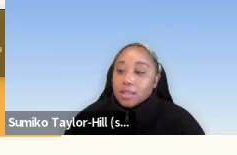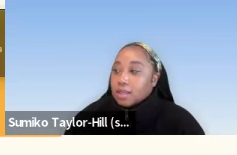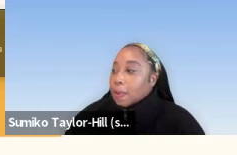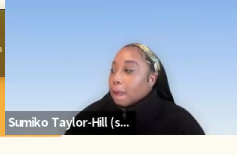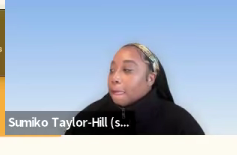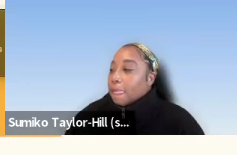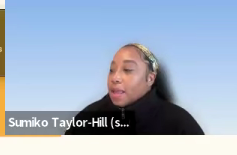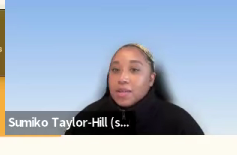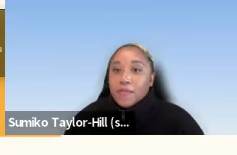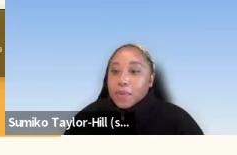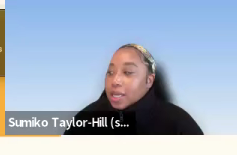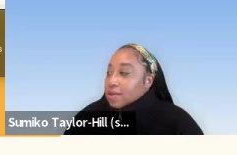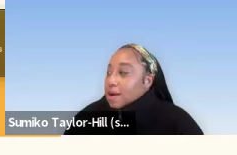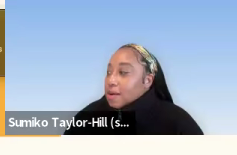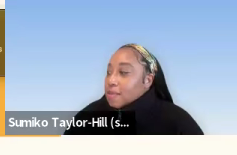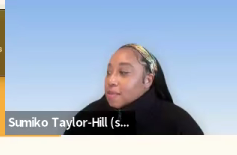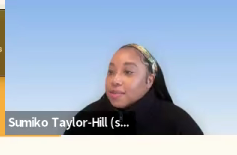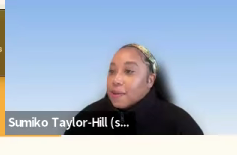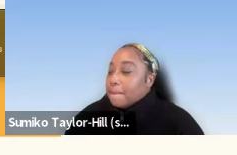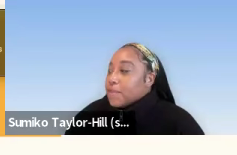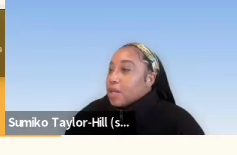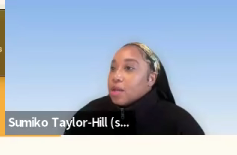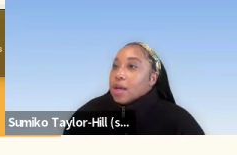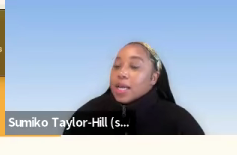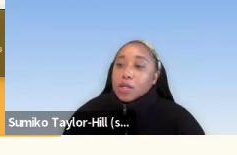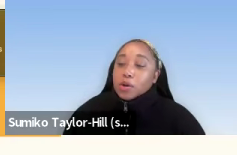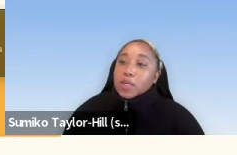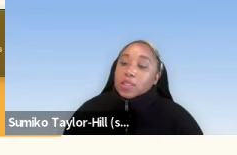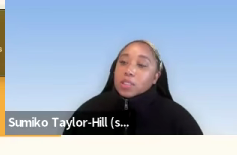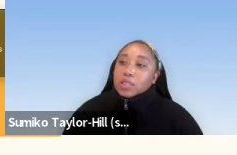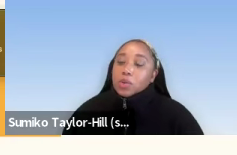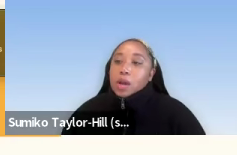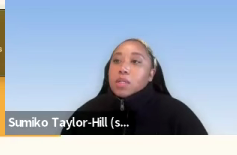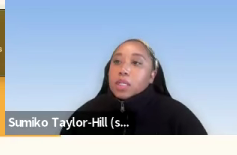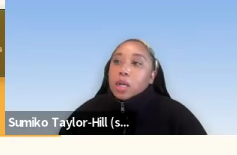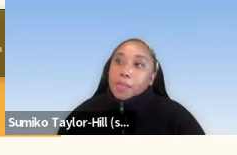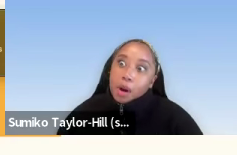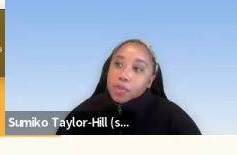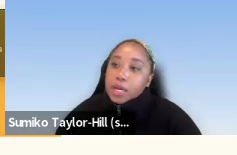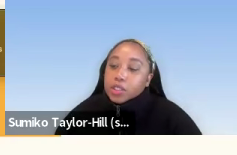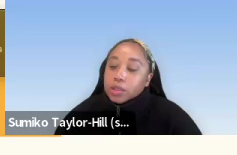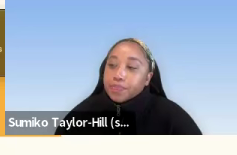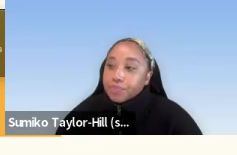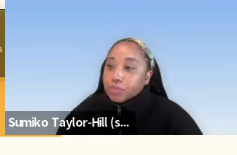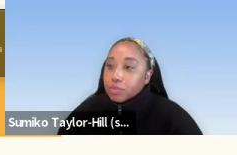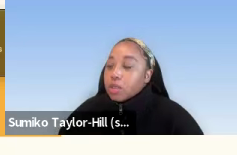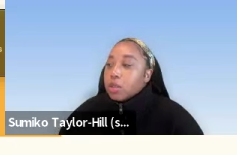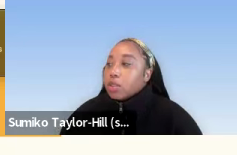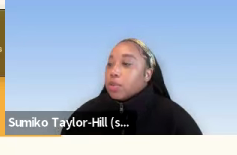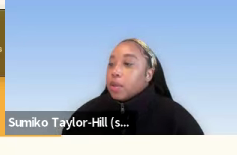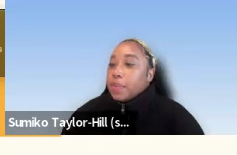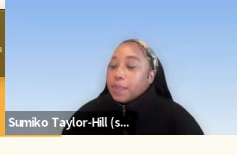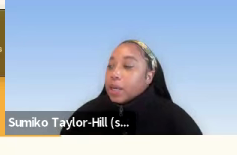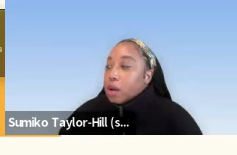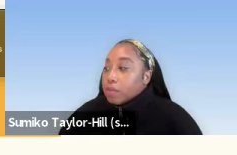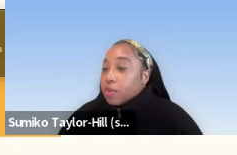PWUD. Thank you for being here, Dharma. Again, your question is surrounding harm reduction. So